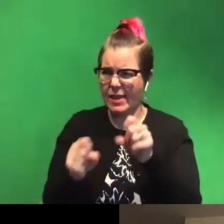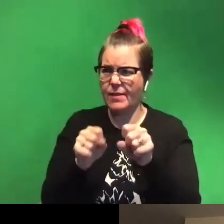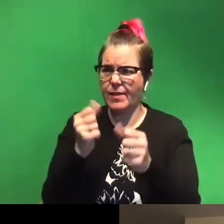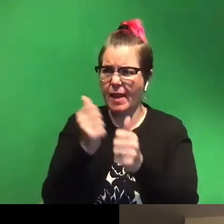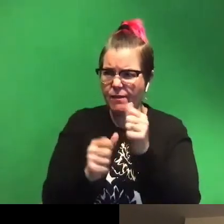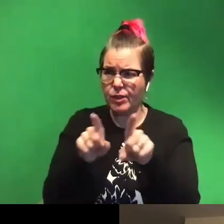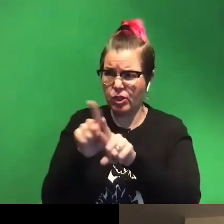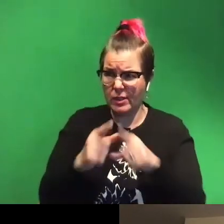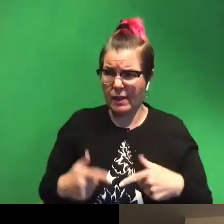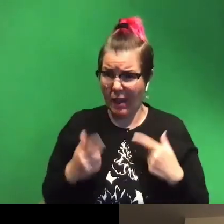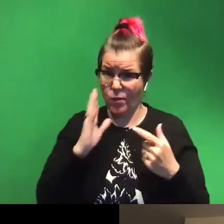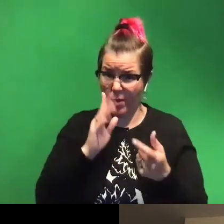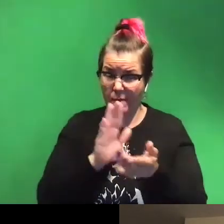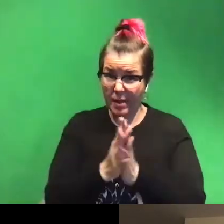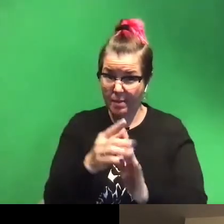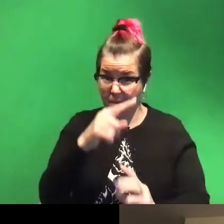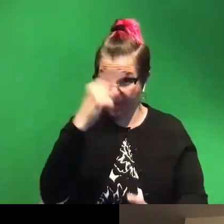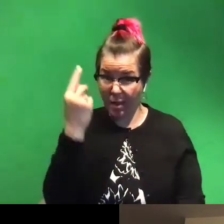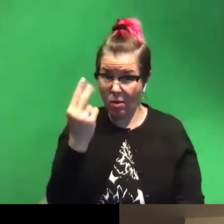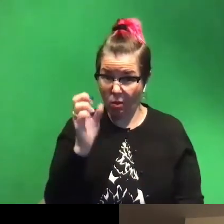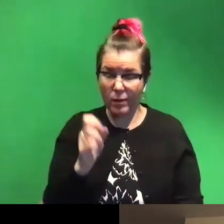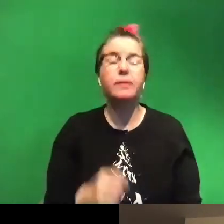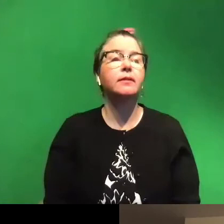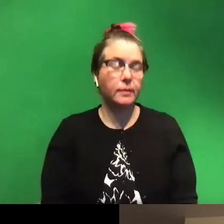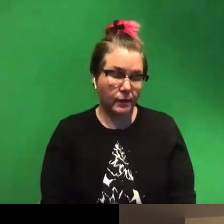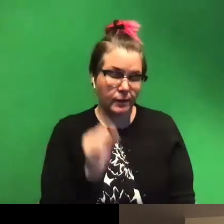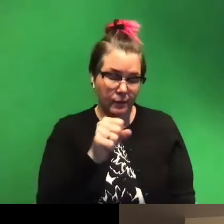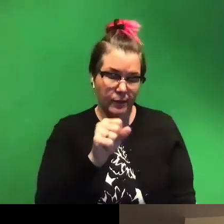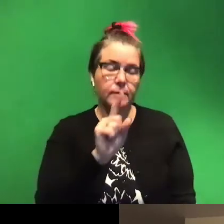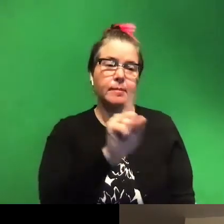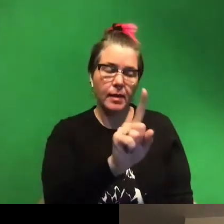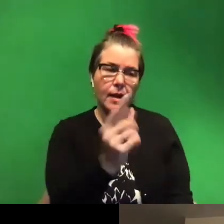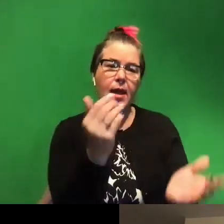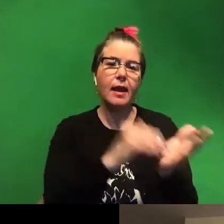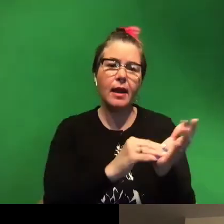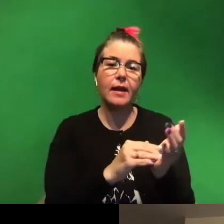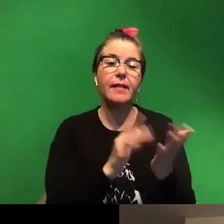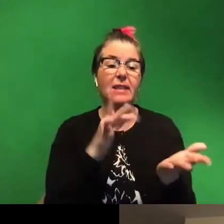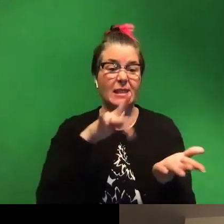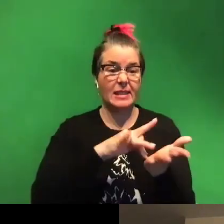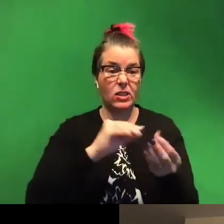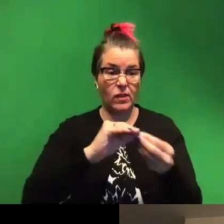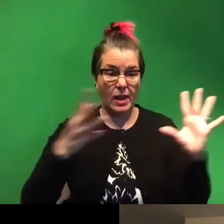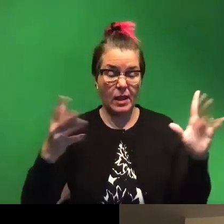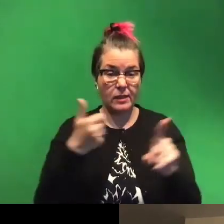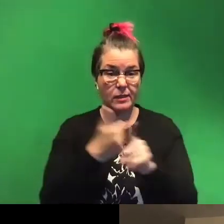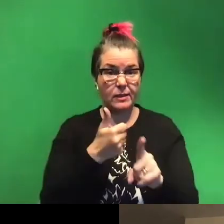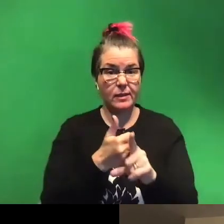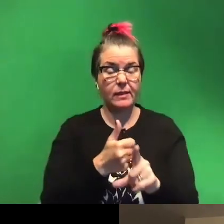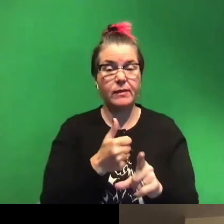life, it becomes a black hole? Yes, but again, the one that is in the center of the galaxy doesn't necessarily